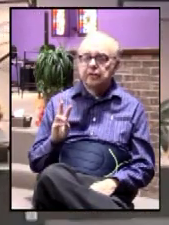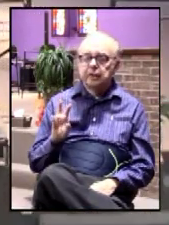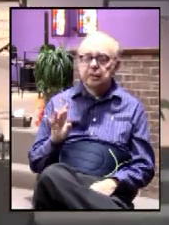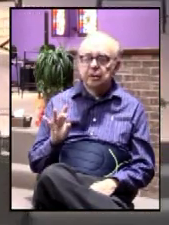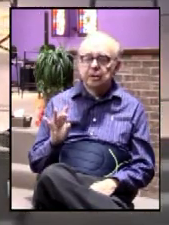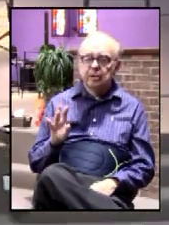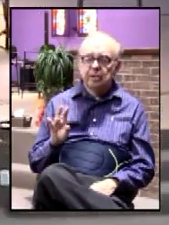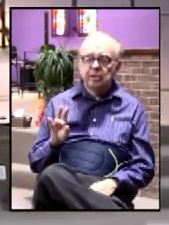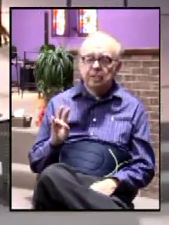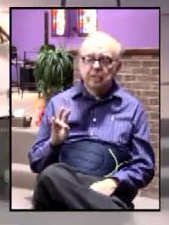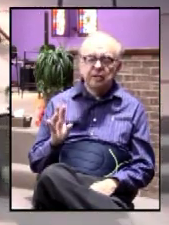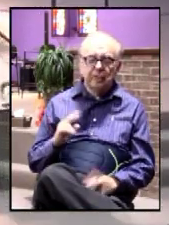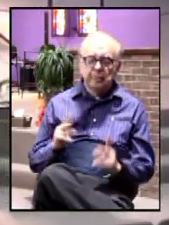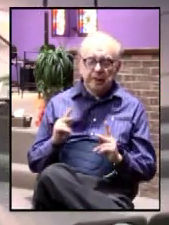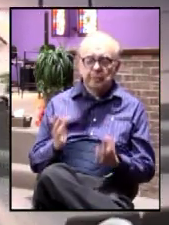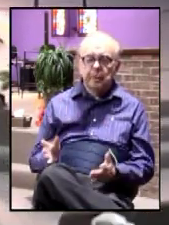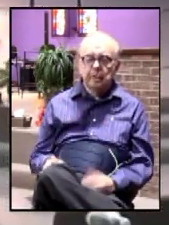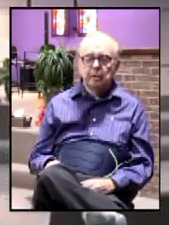Okay, I missed 12.